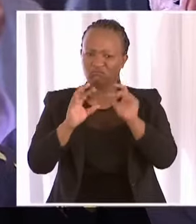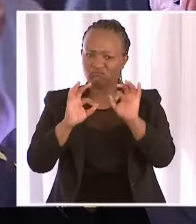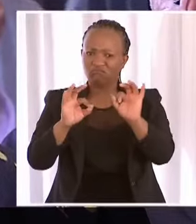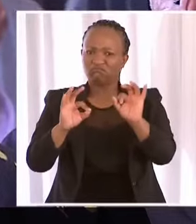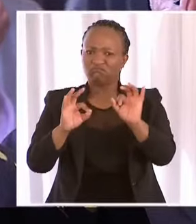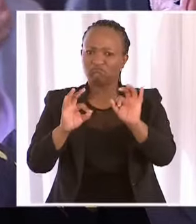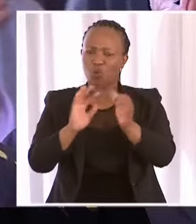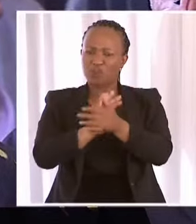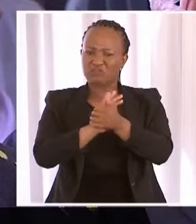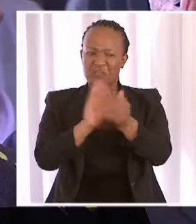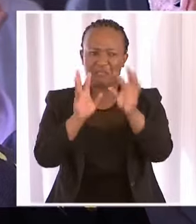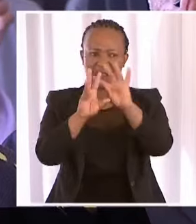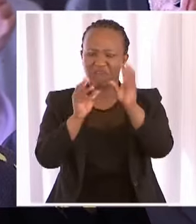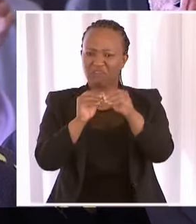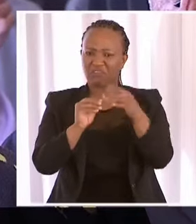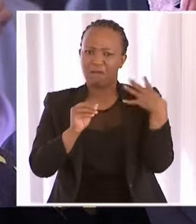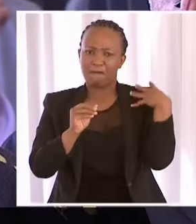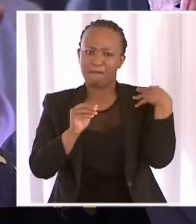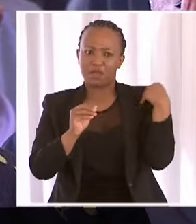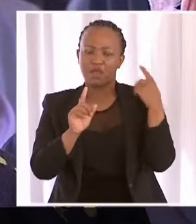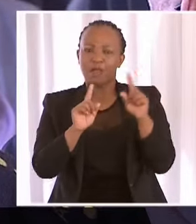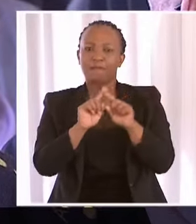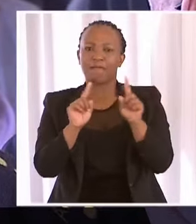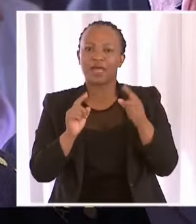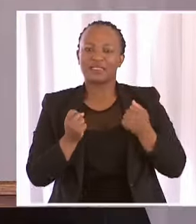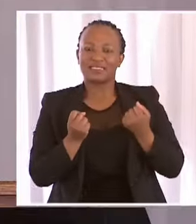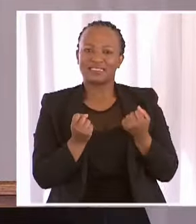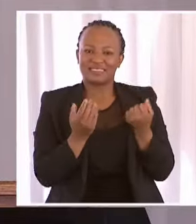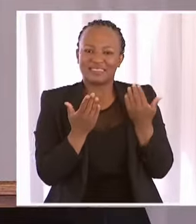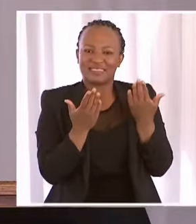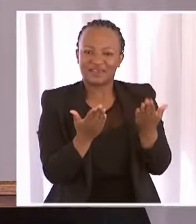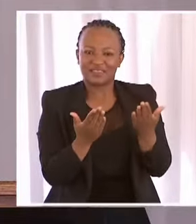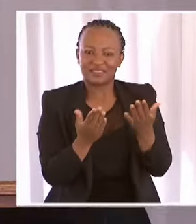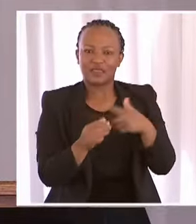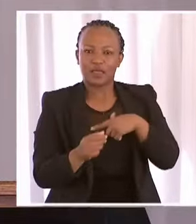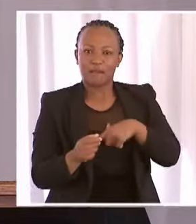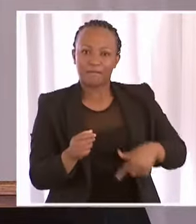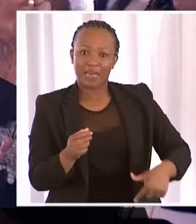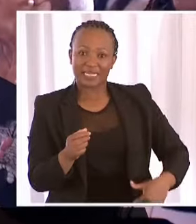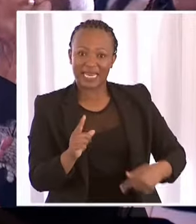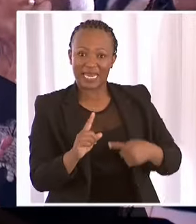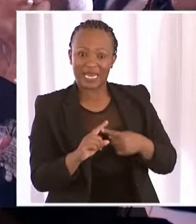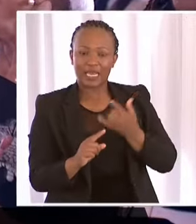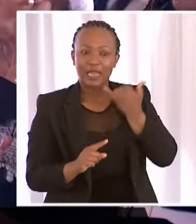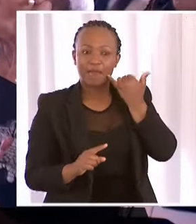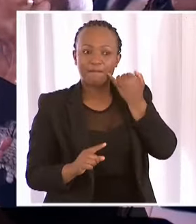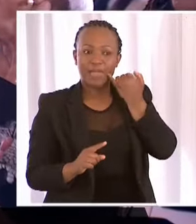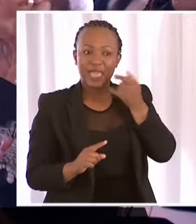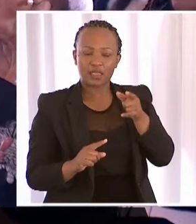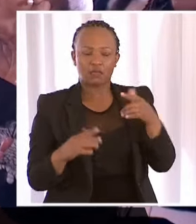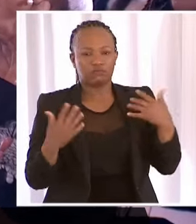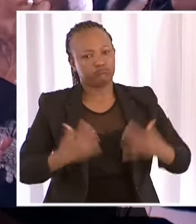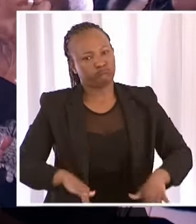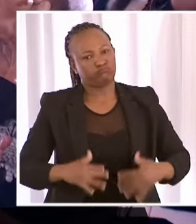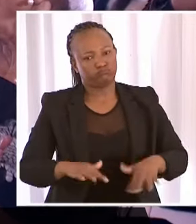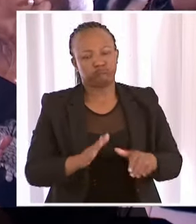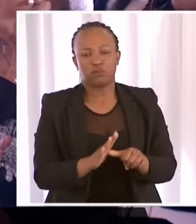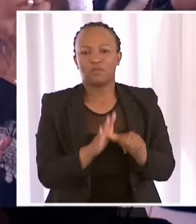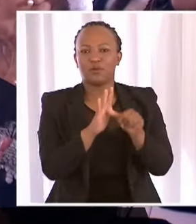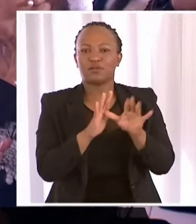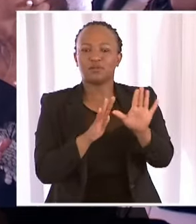but the service to our president Mbeki was very vital. And he